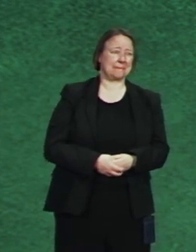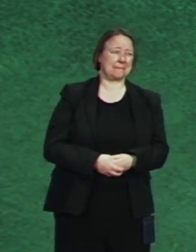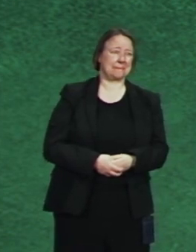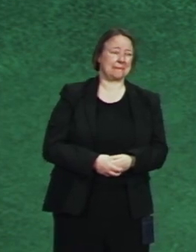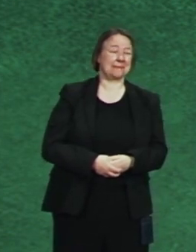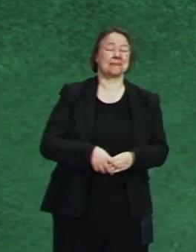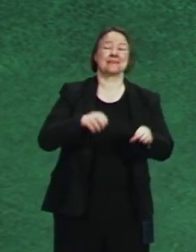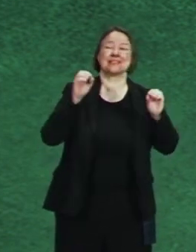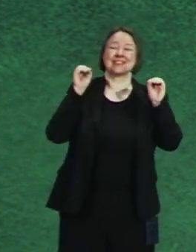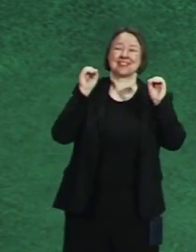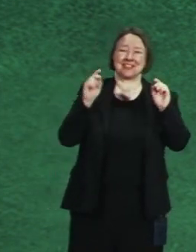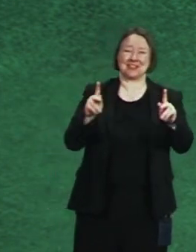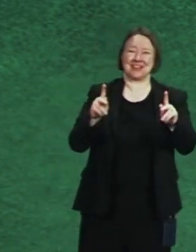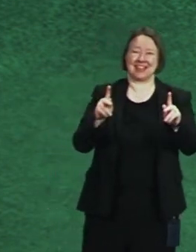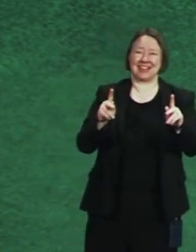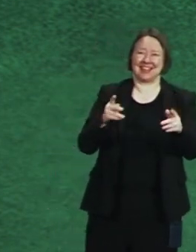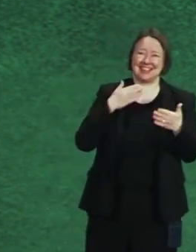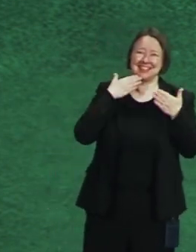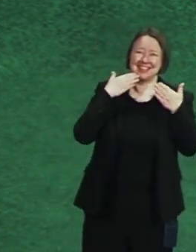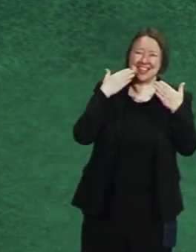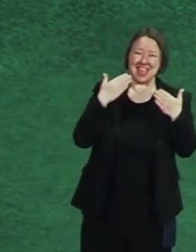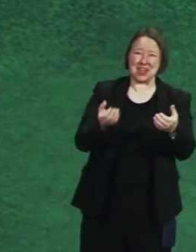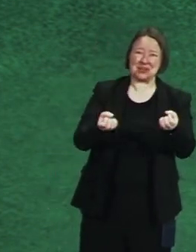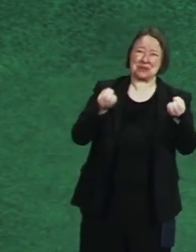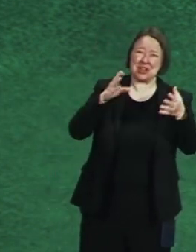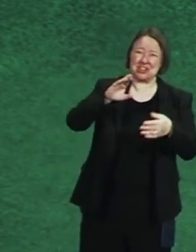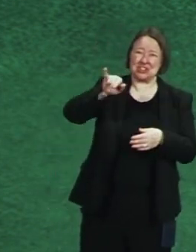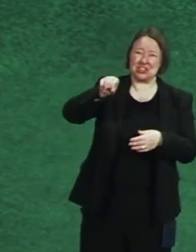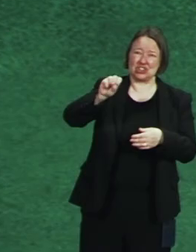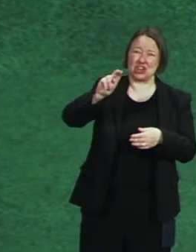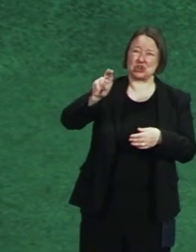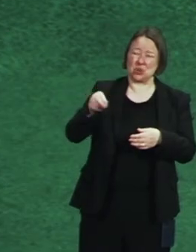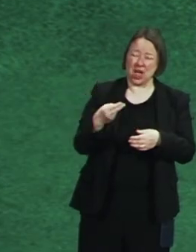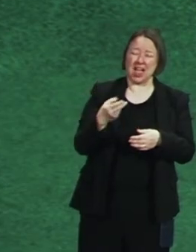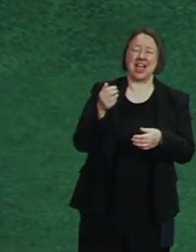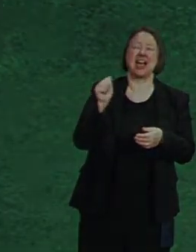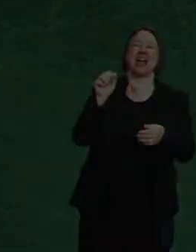All right, thank you so much, Joshua and Team AquaPro.